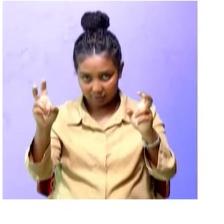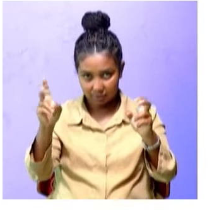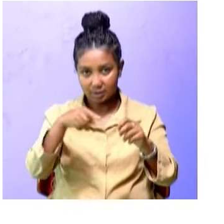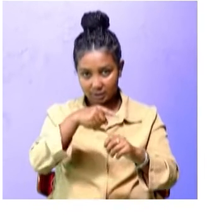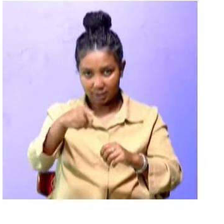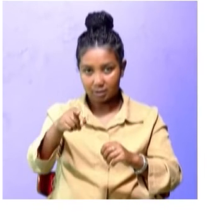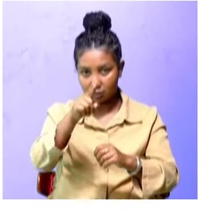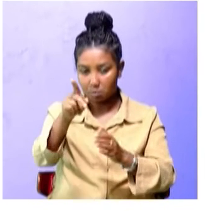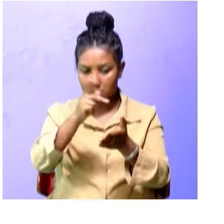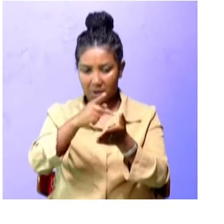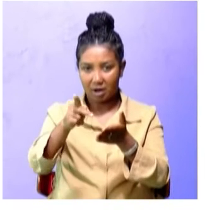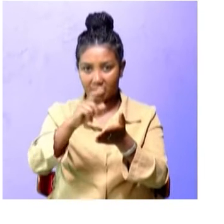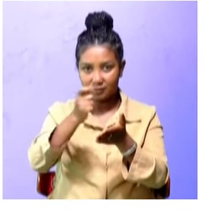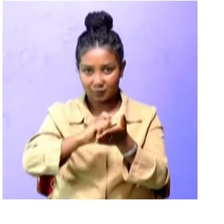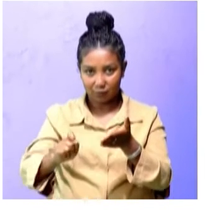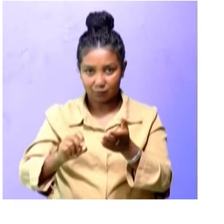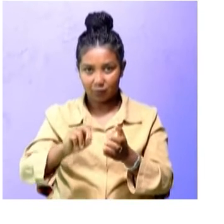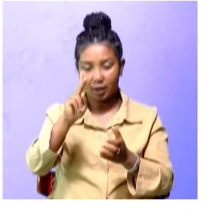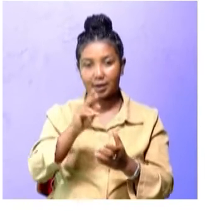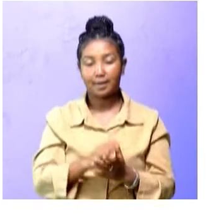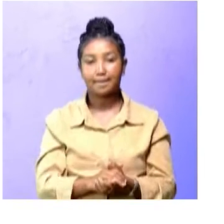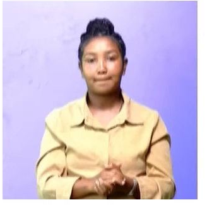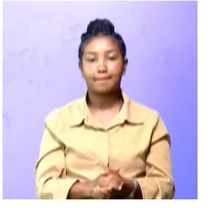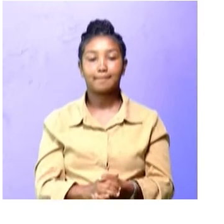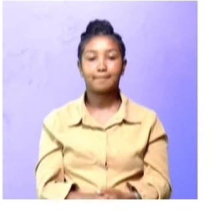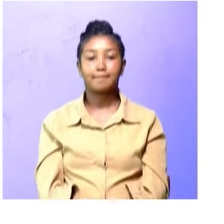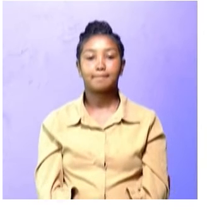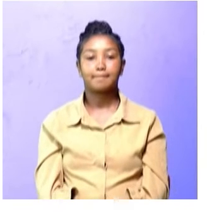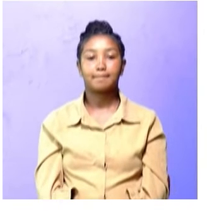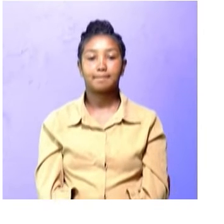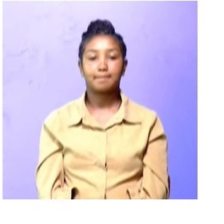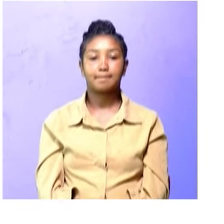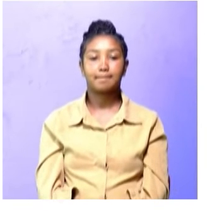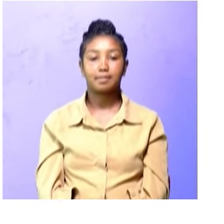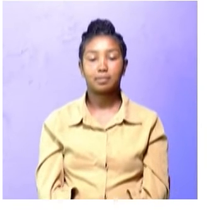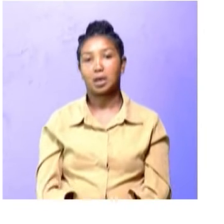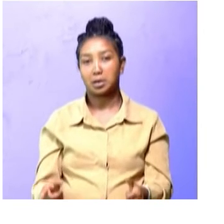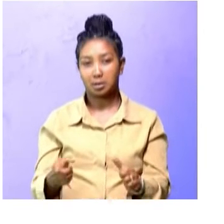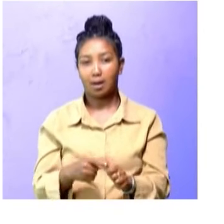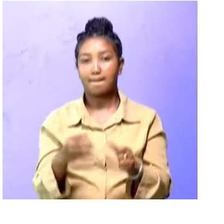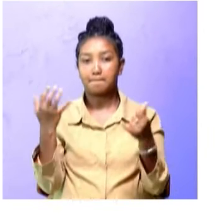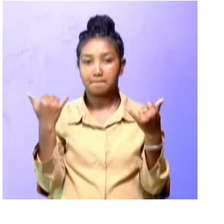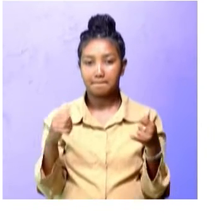can make your own argumentative paragraph. All right? Playing